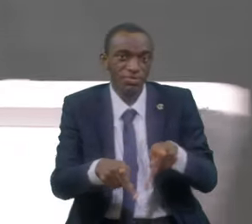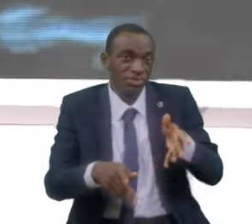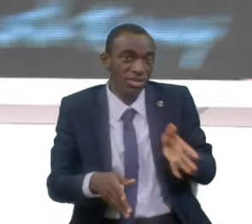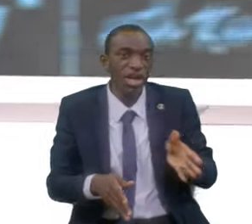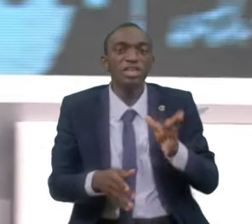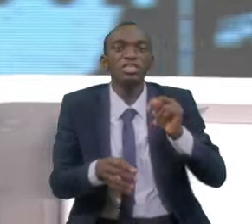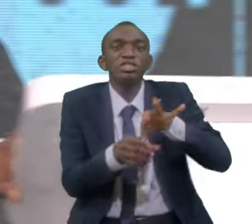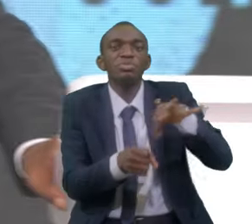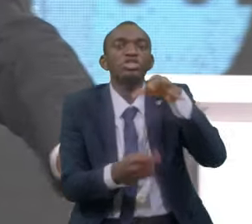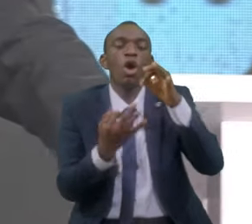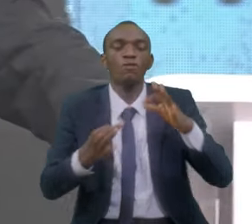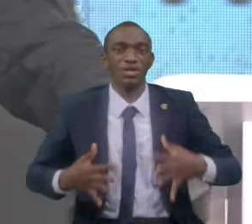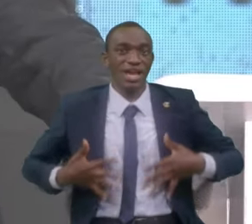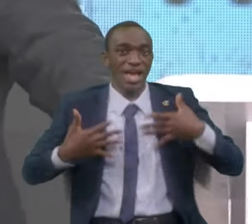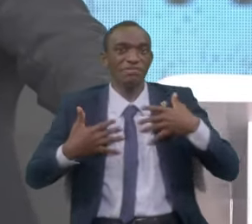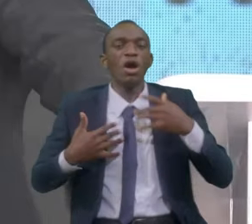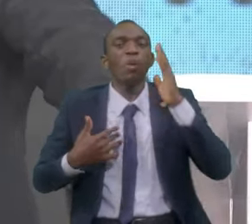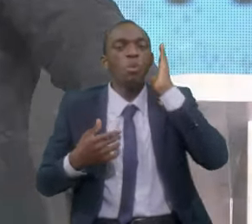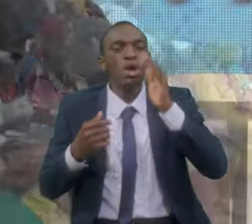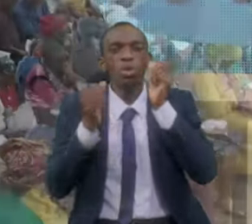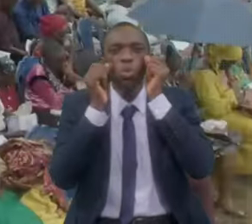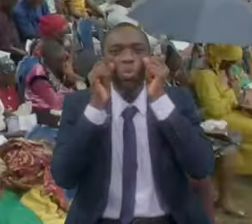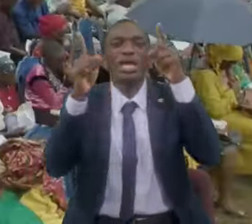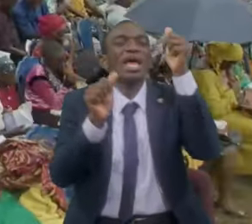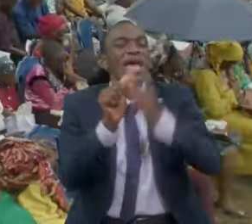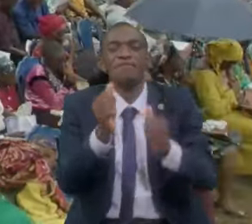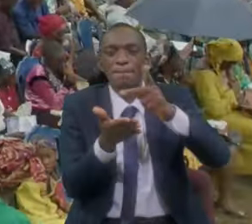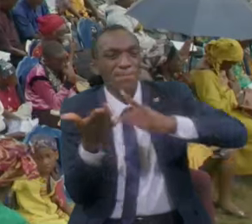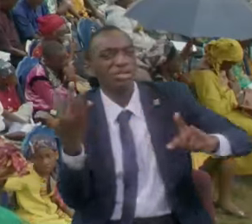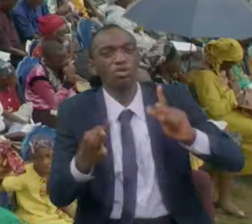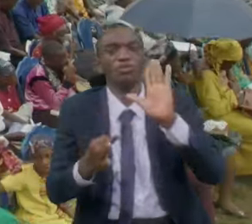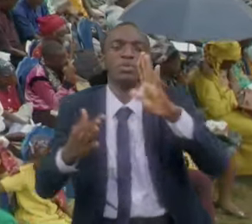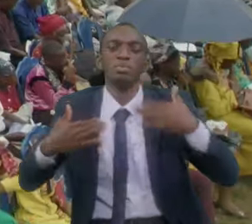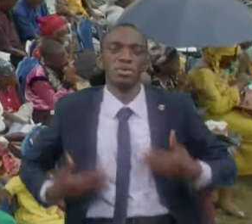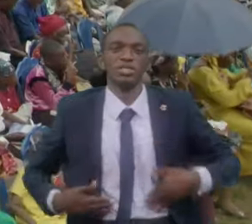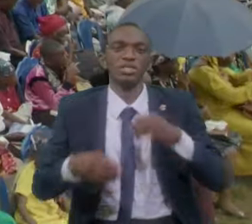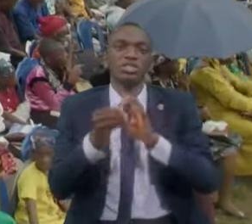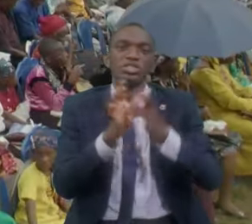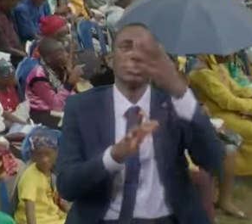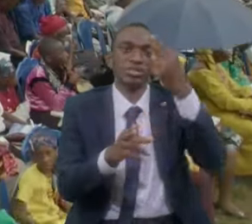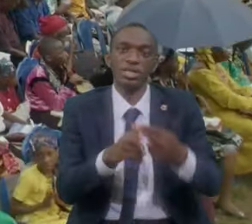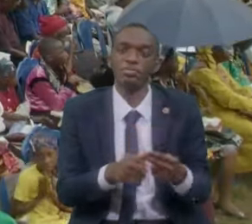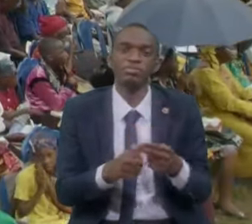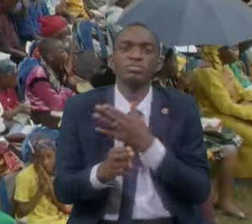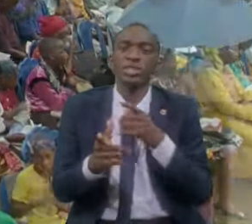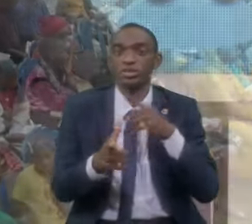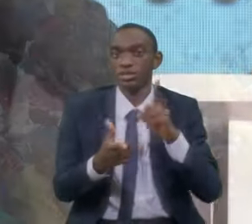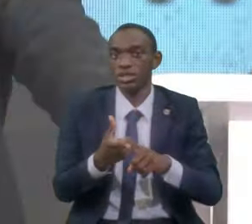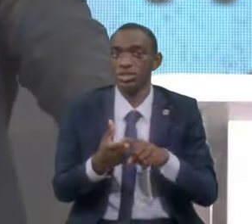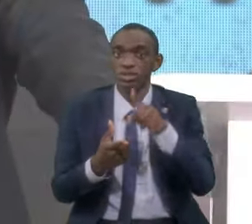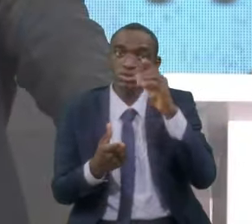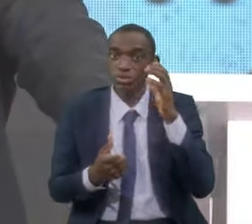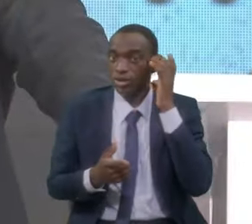quicken every part of your body in Jesus' name. And then there's cancer. Your